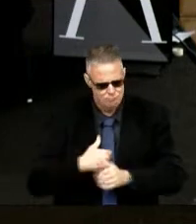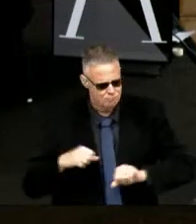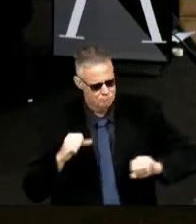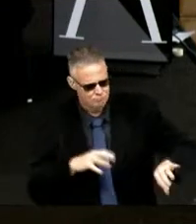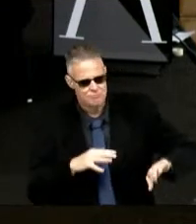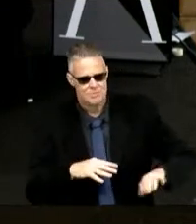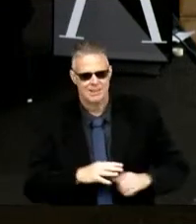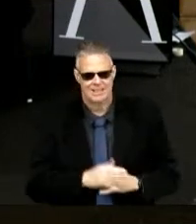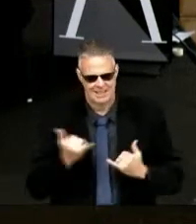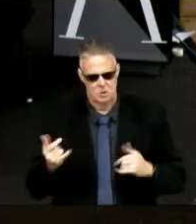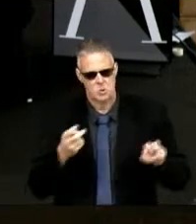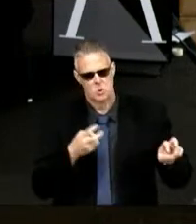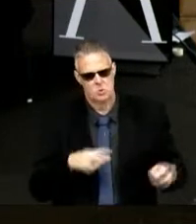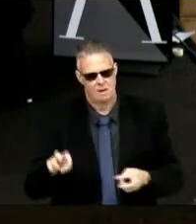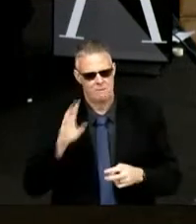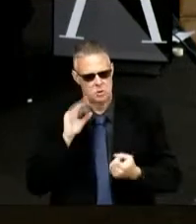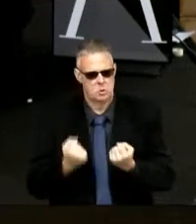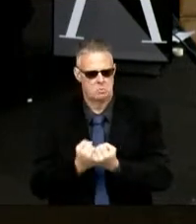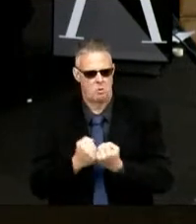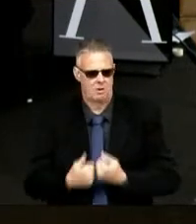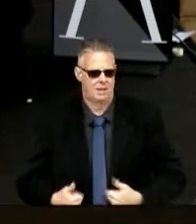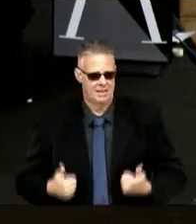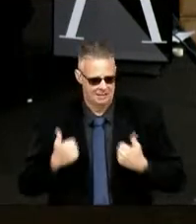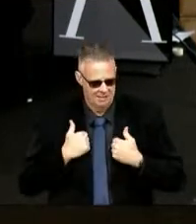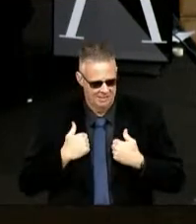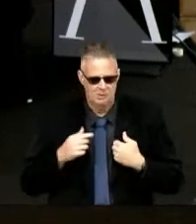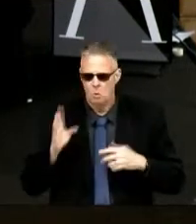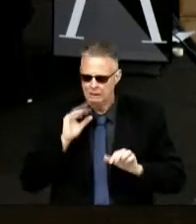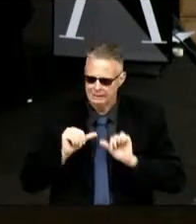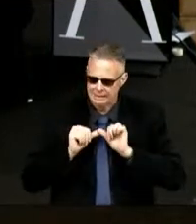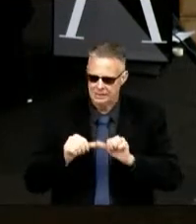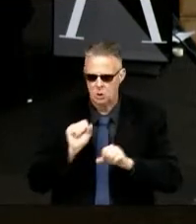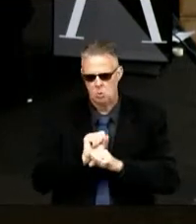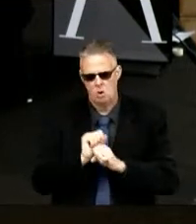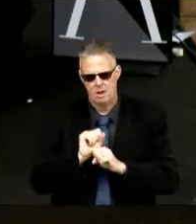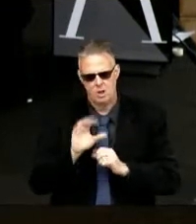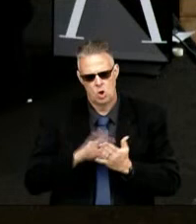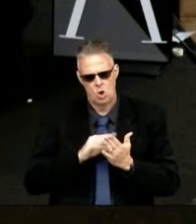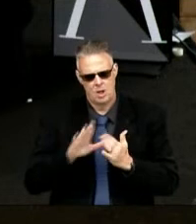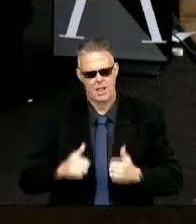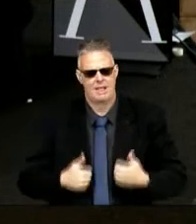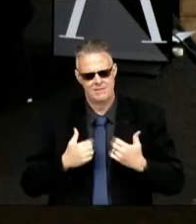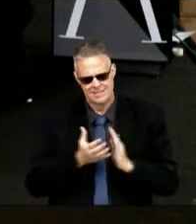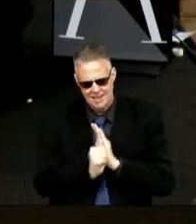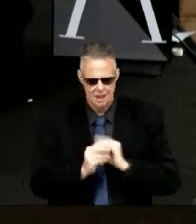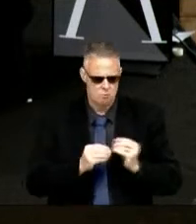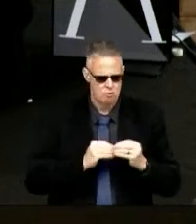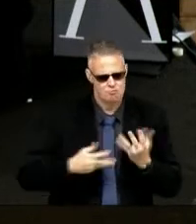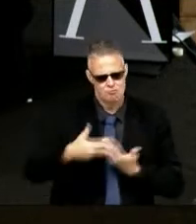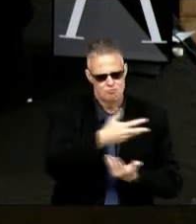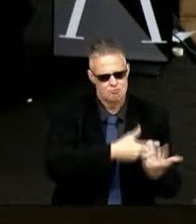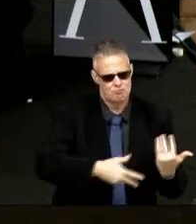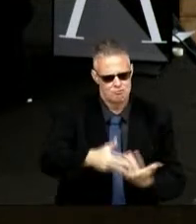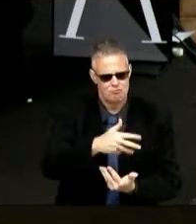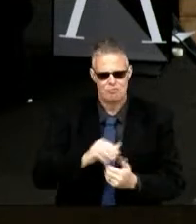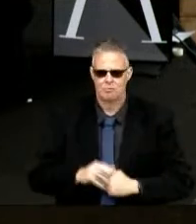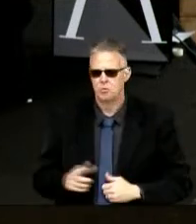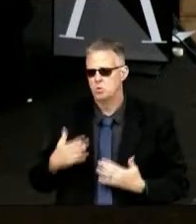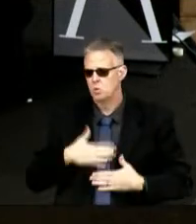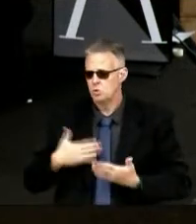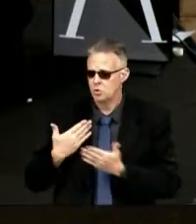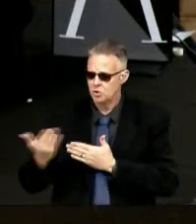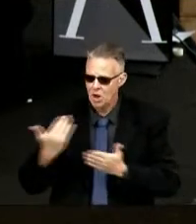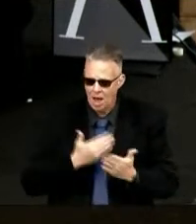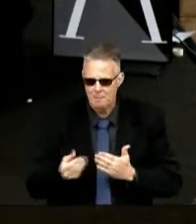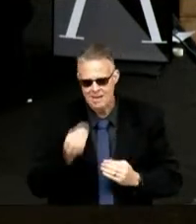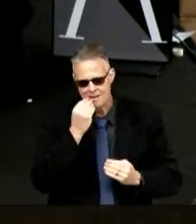Currently, Mr. is transitioning to supported living. He continues to work on life skills and socializing with others. He enjoys shopping